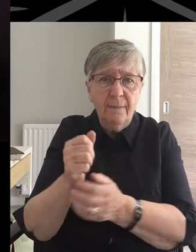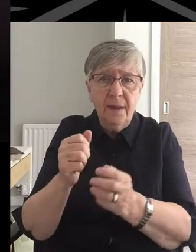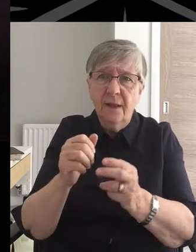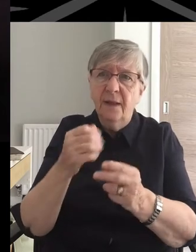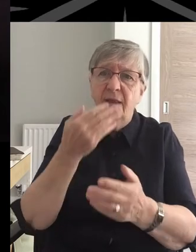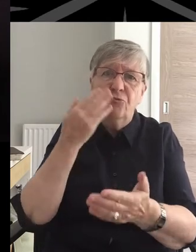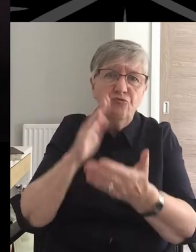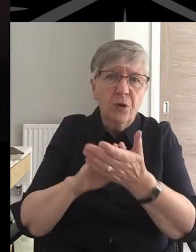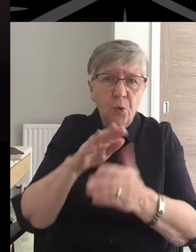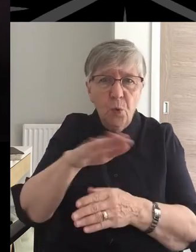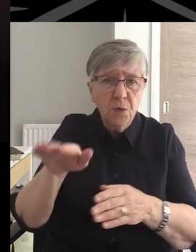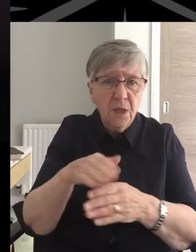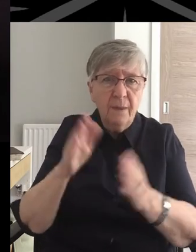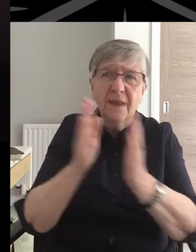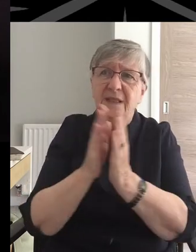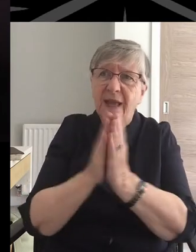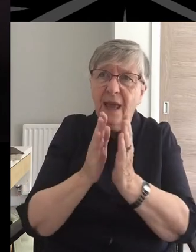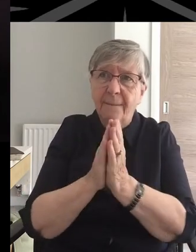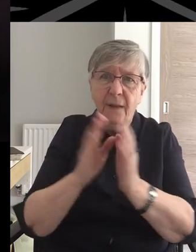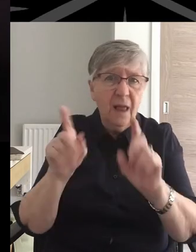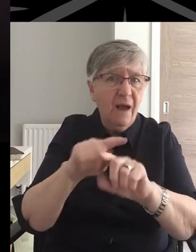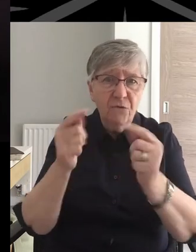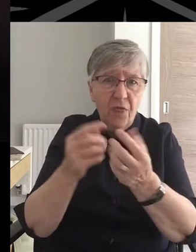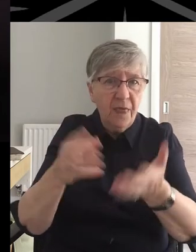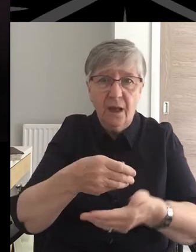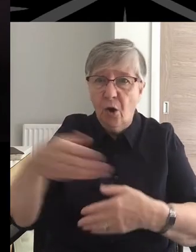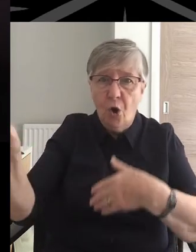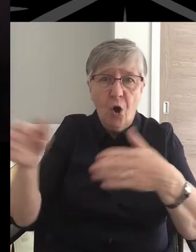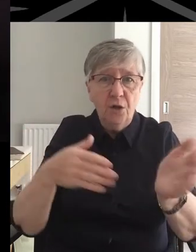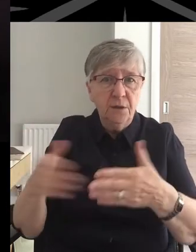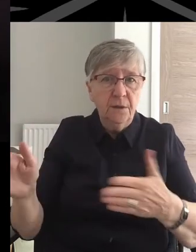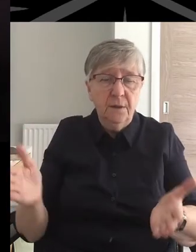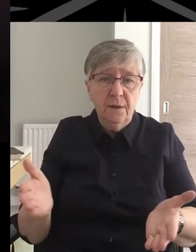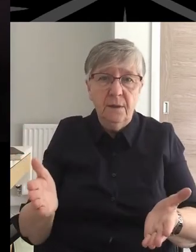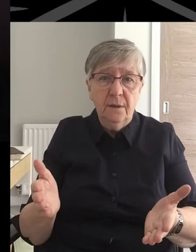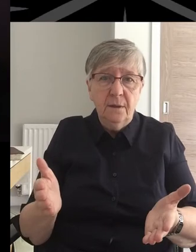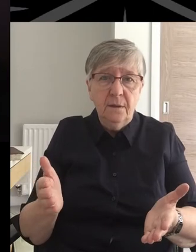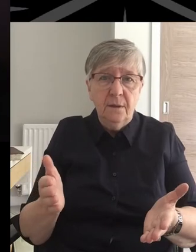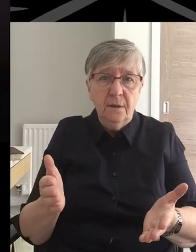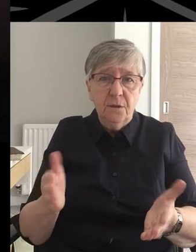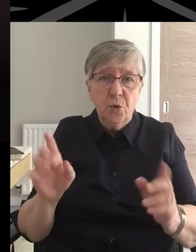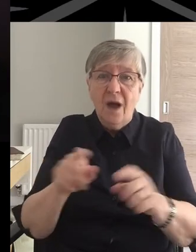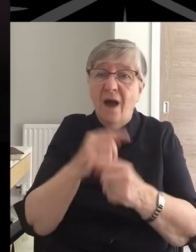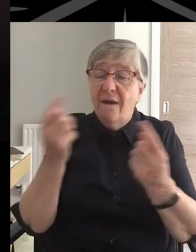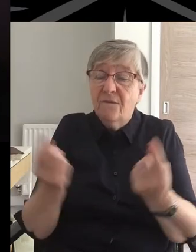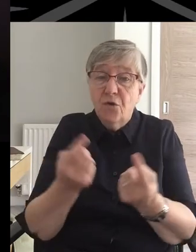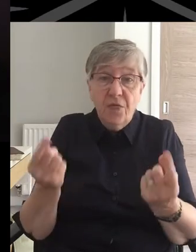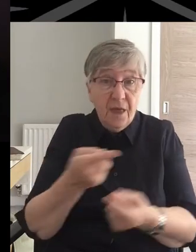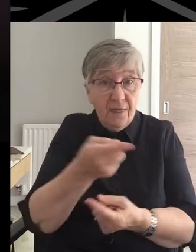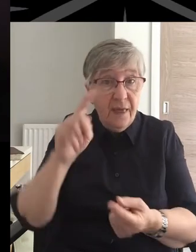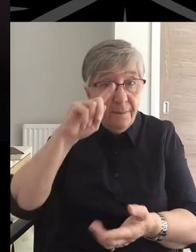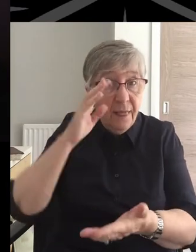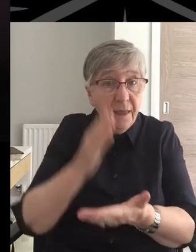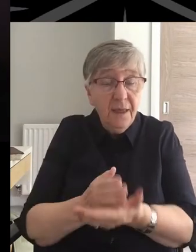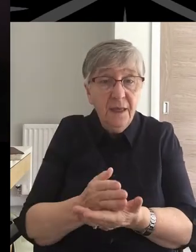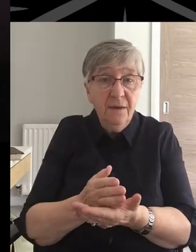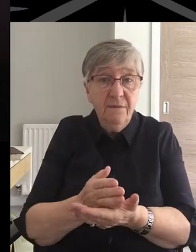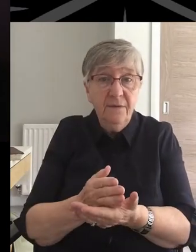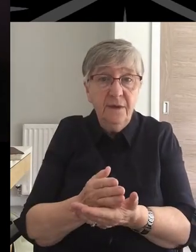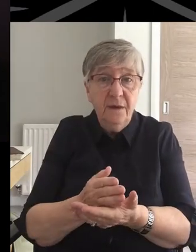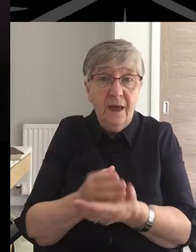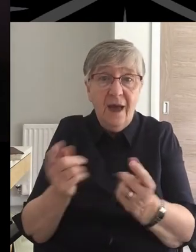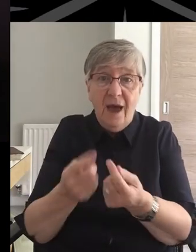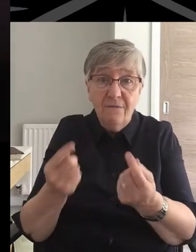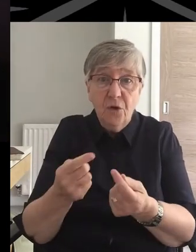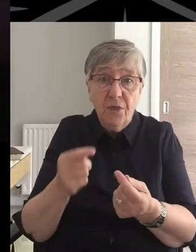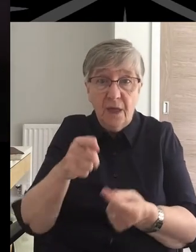the temple of the invincible God, all removed. And so everything that they believed, everything they